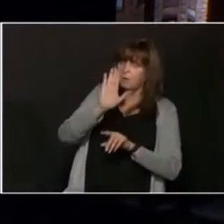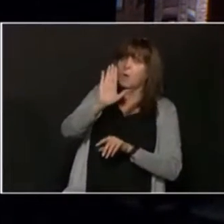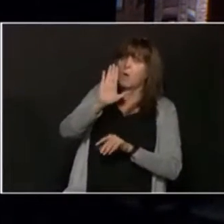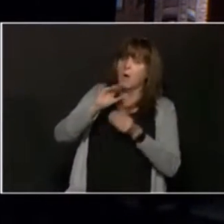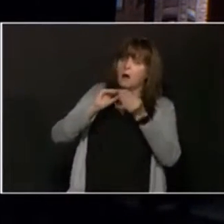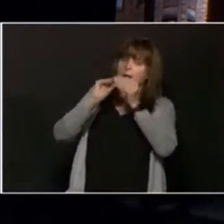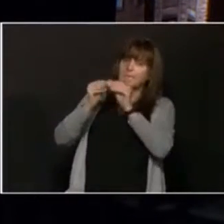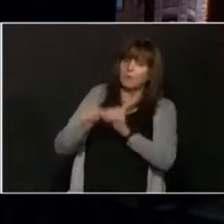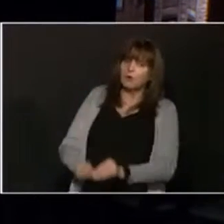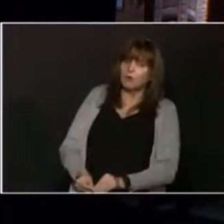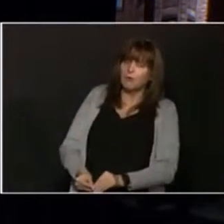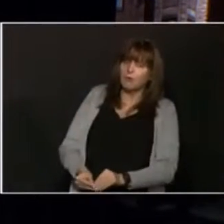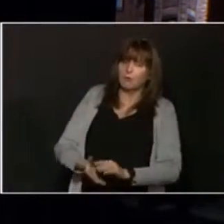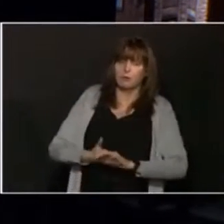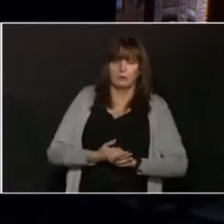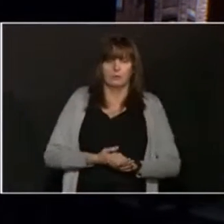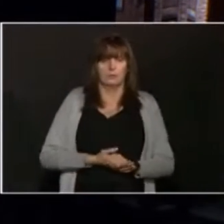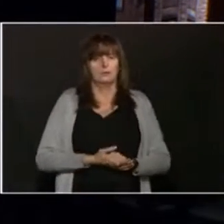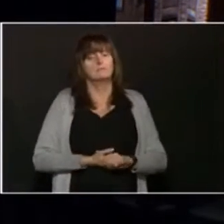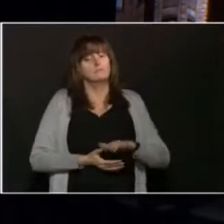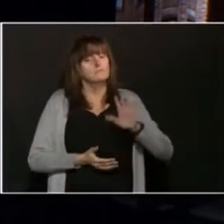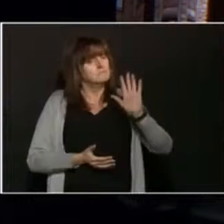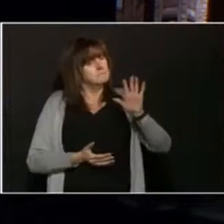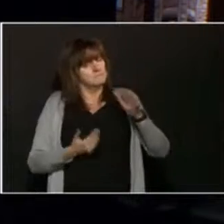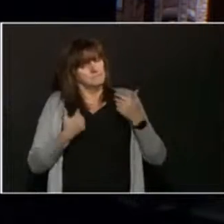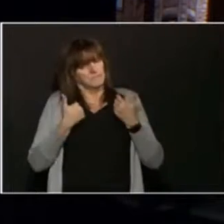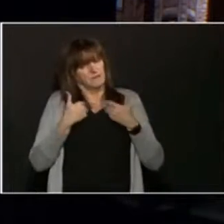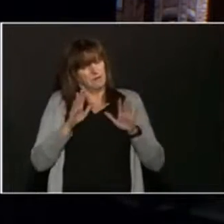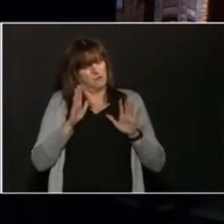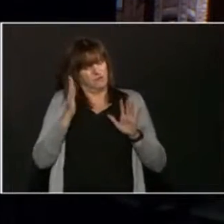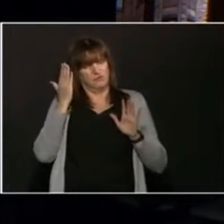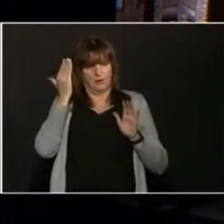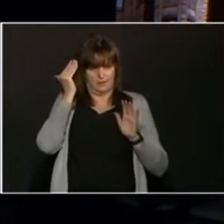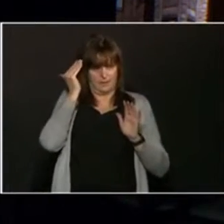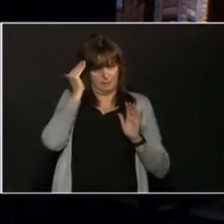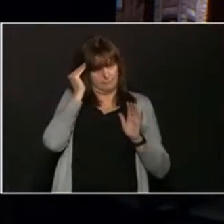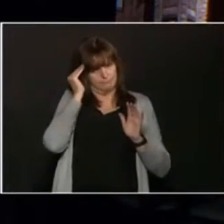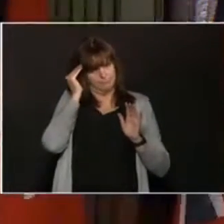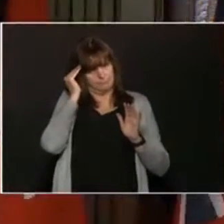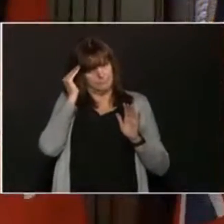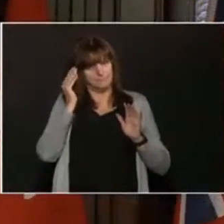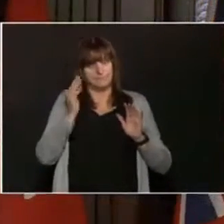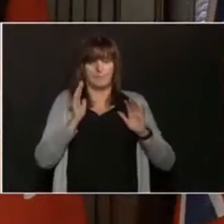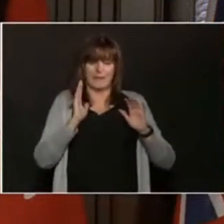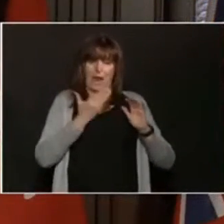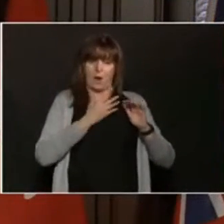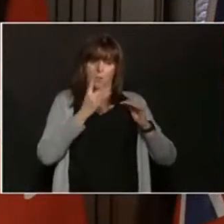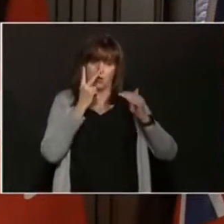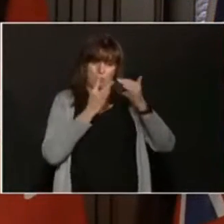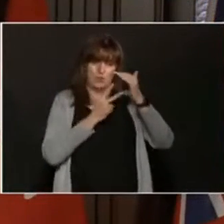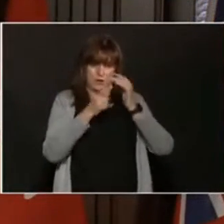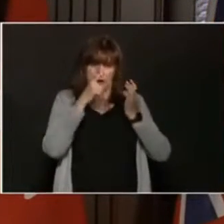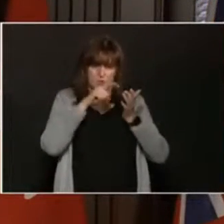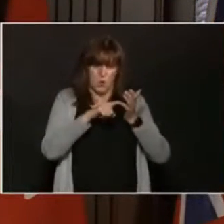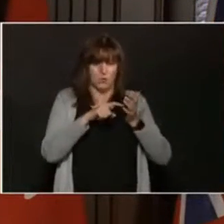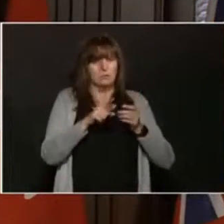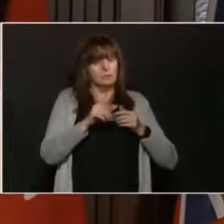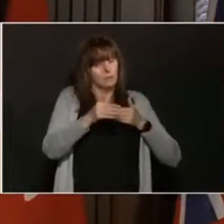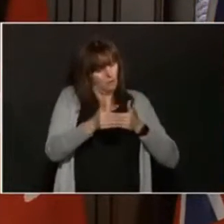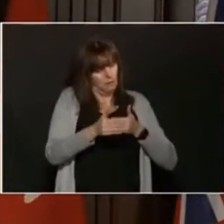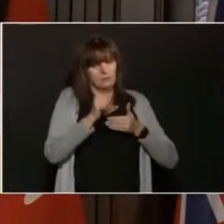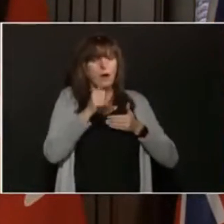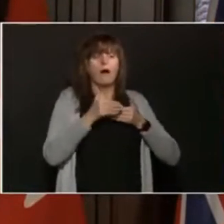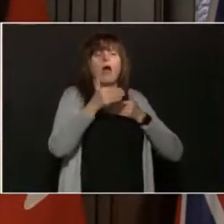Thanks for the question. Yes, we are. It's one of the reasons why we're presenting a very short-term projection there. Even though with the plans to